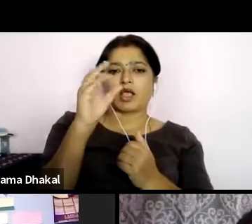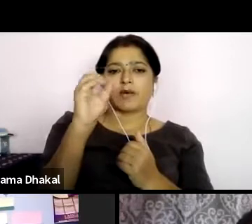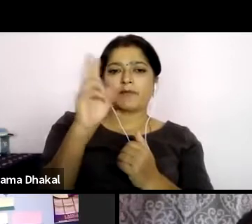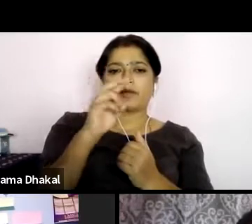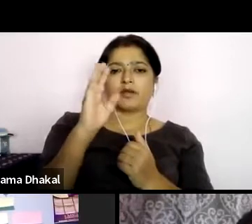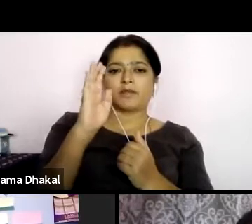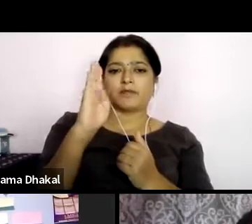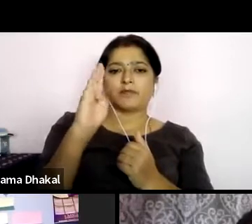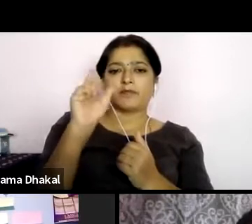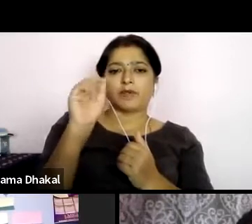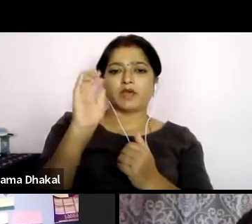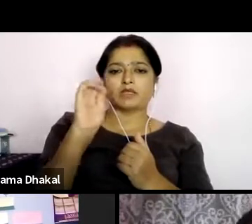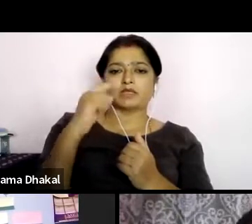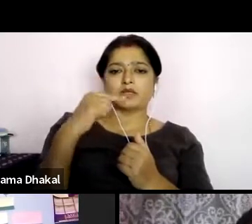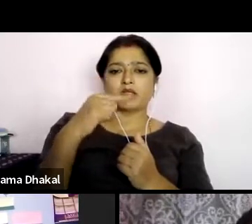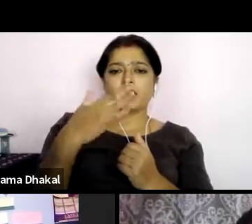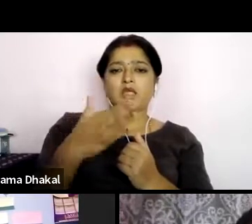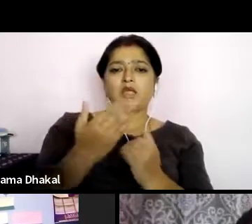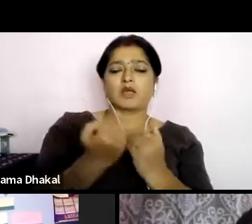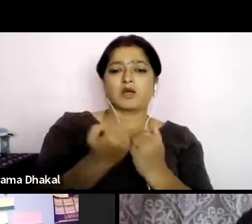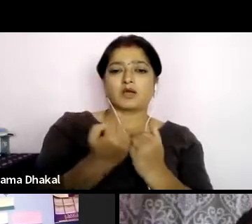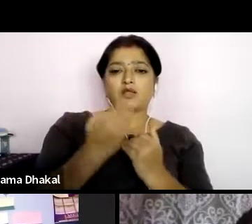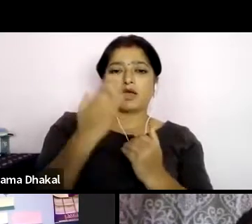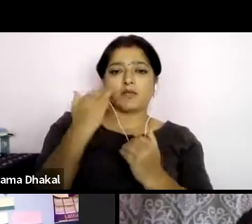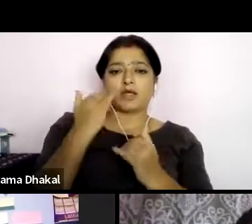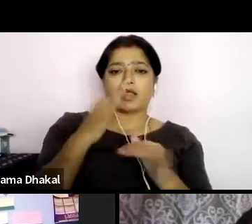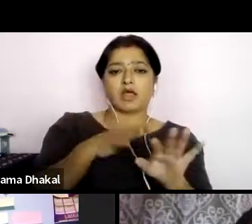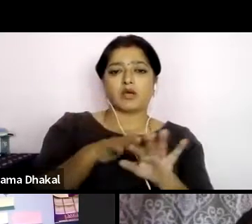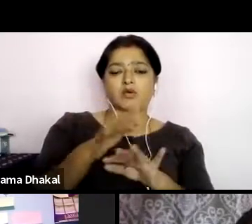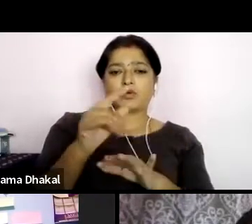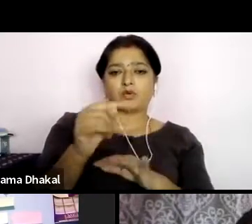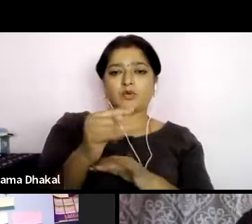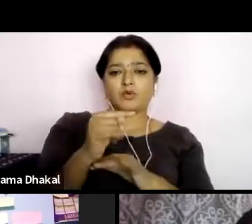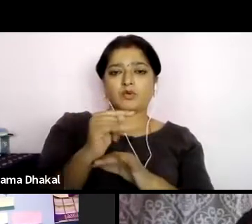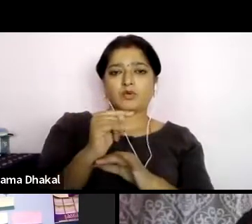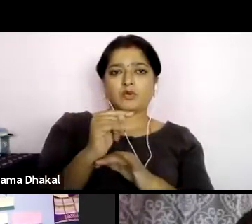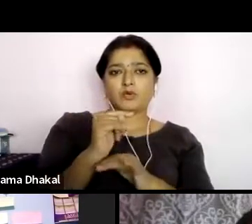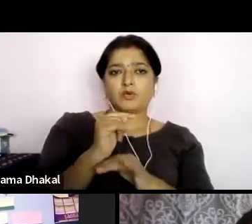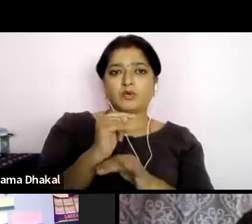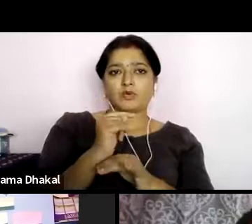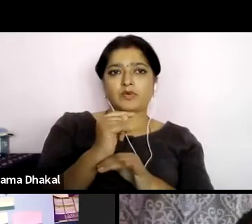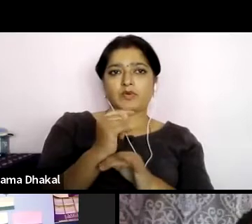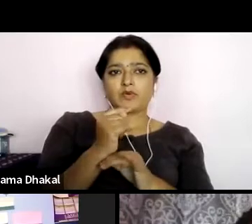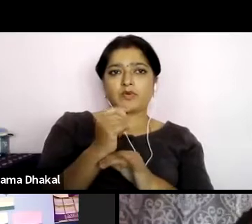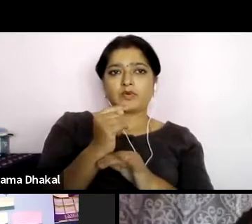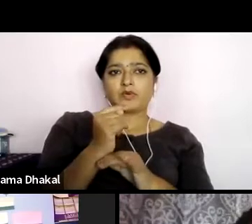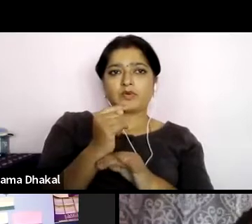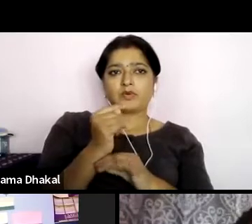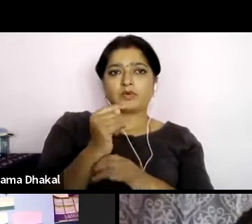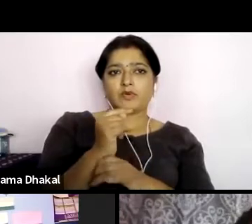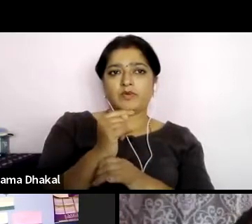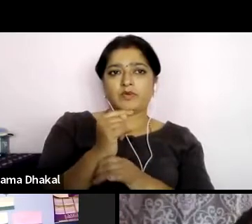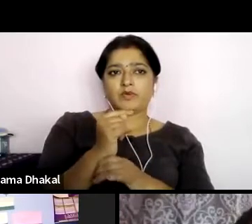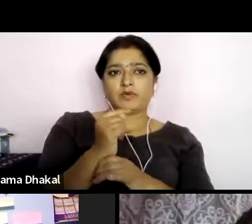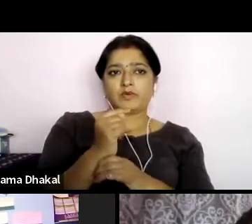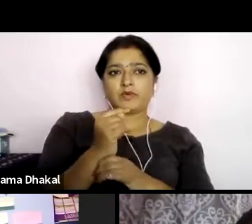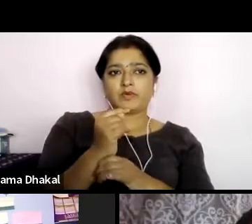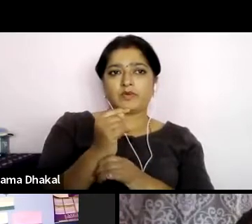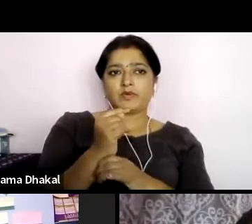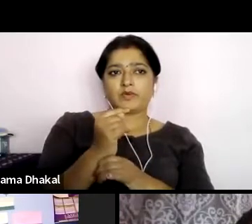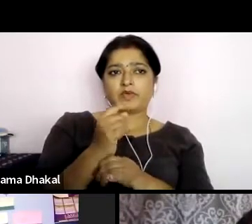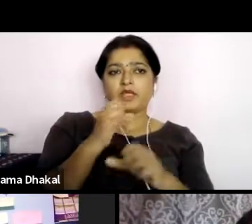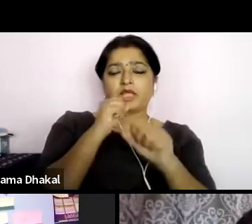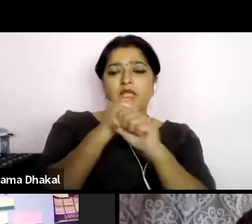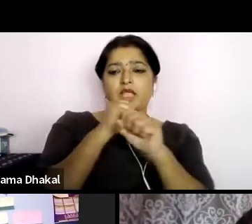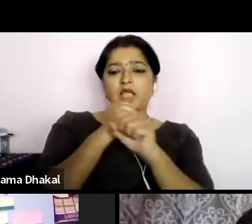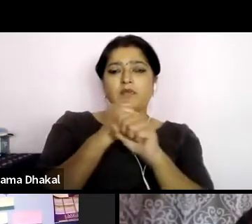how this has been brought up a lot of issues of women. It has magnified the issues that have been there for the